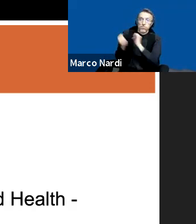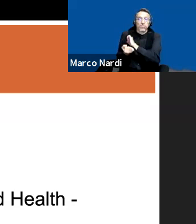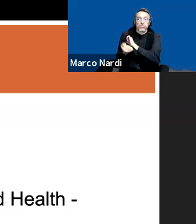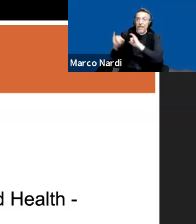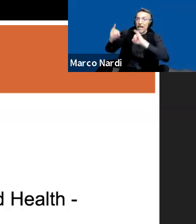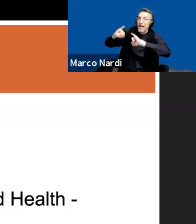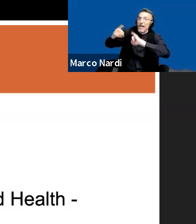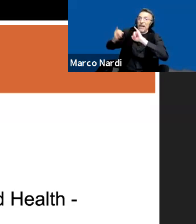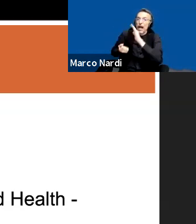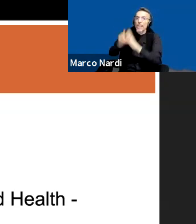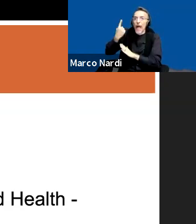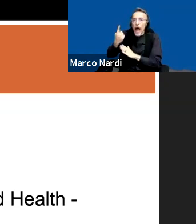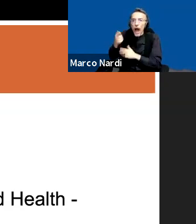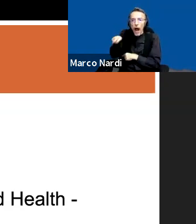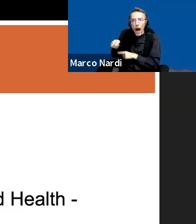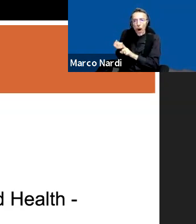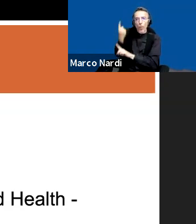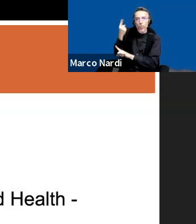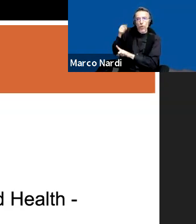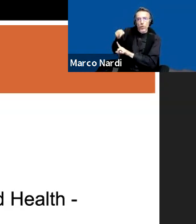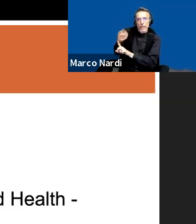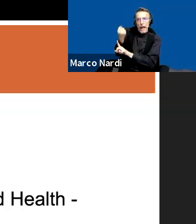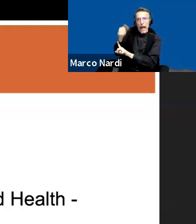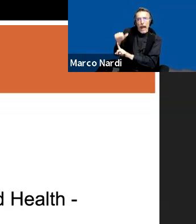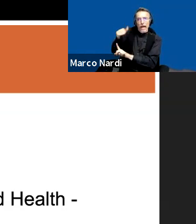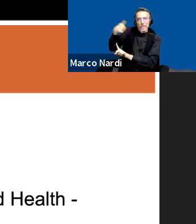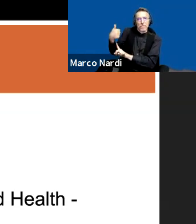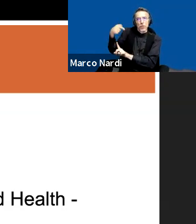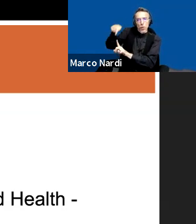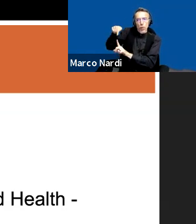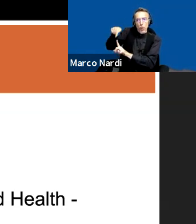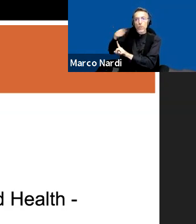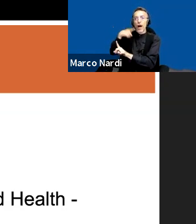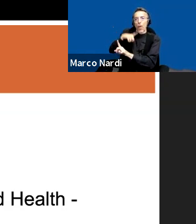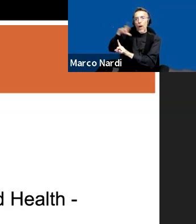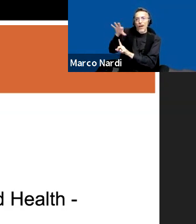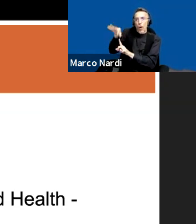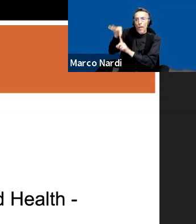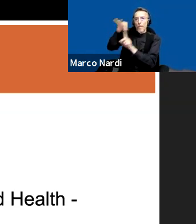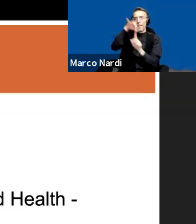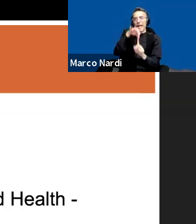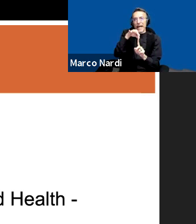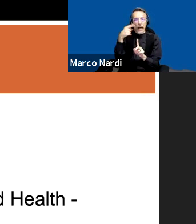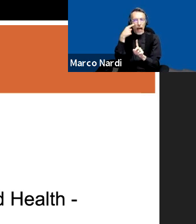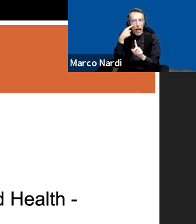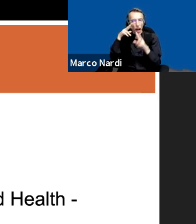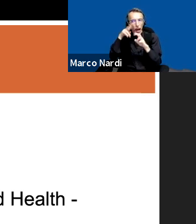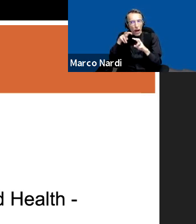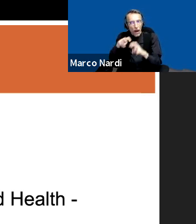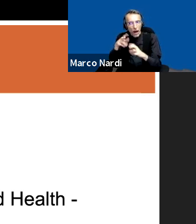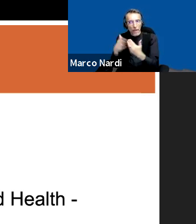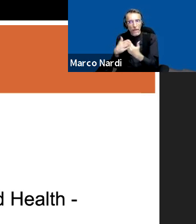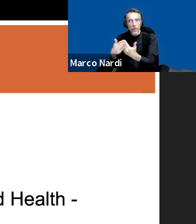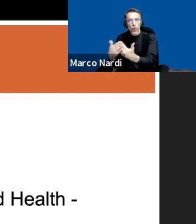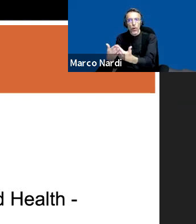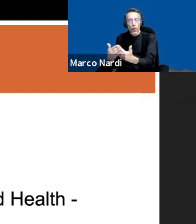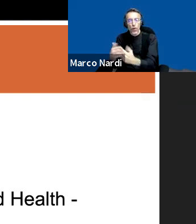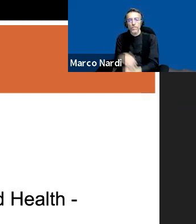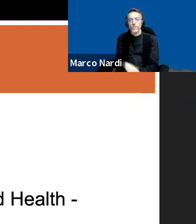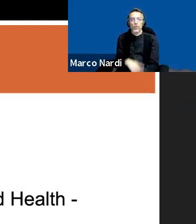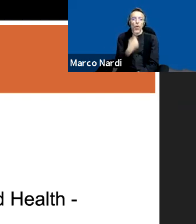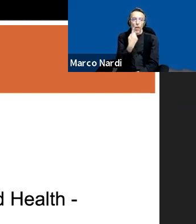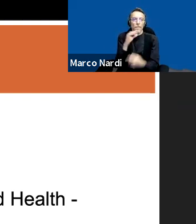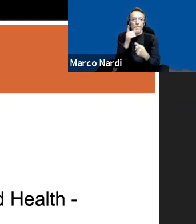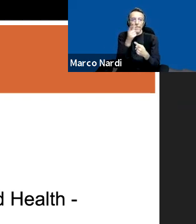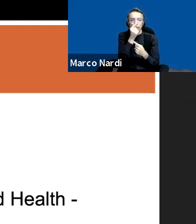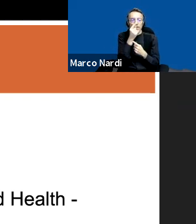have impacts on the sort of fundamentals of the carbon economy. So this is one of the possible areas